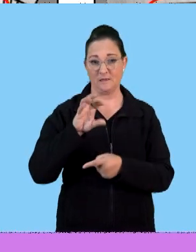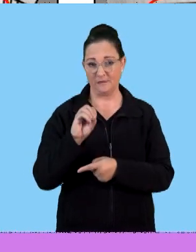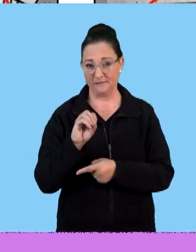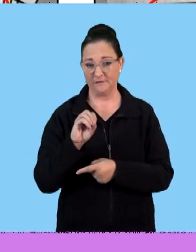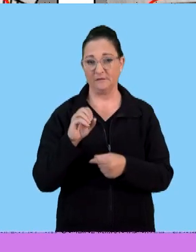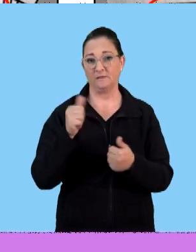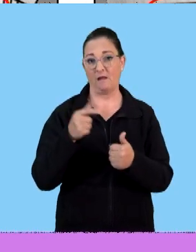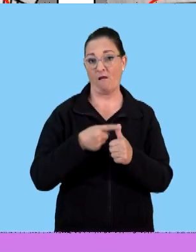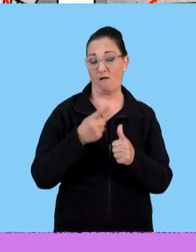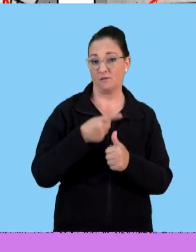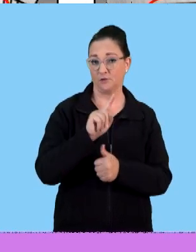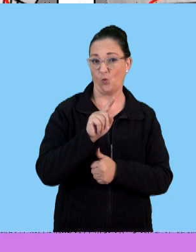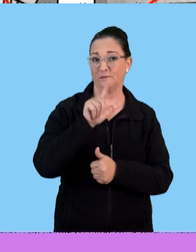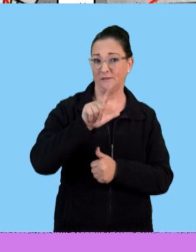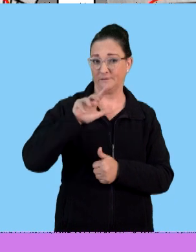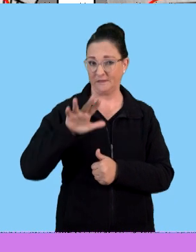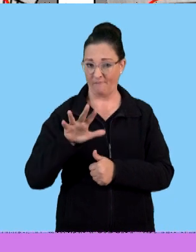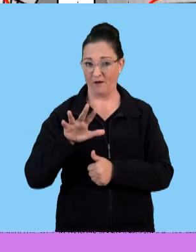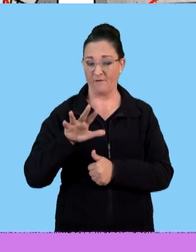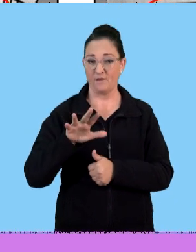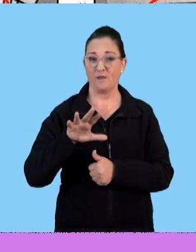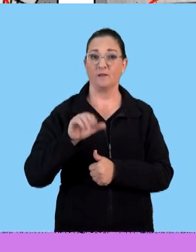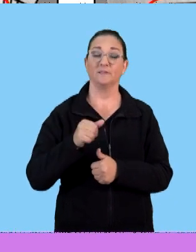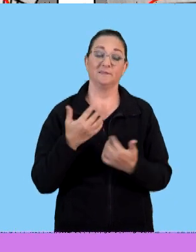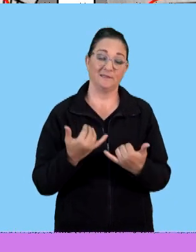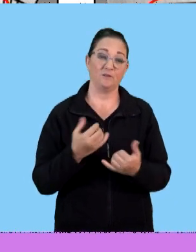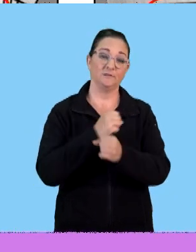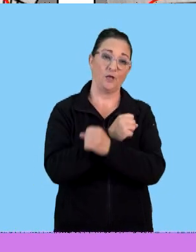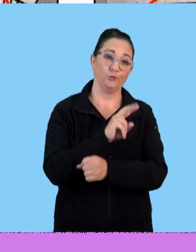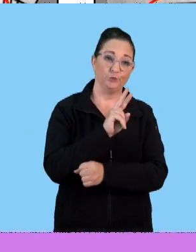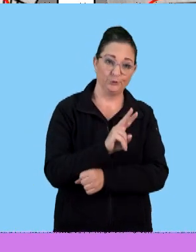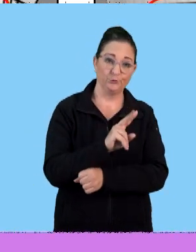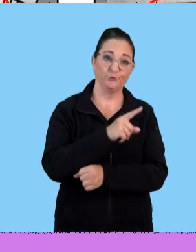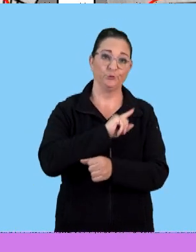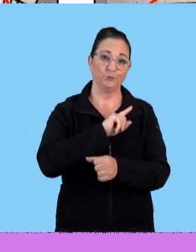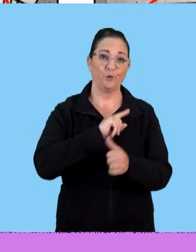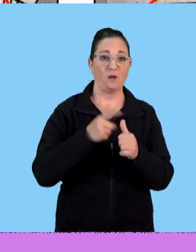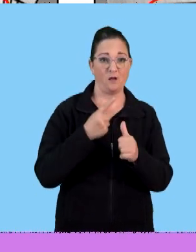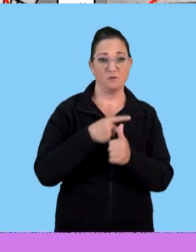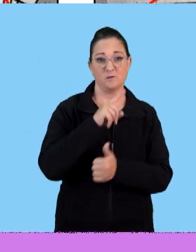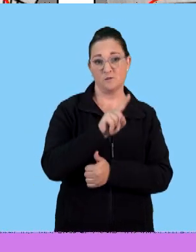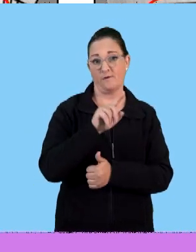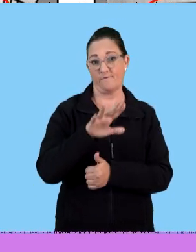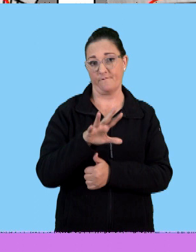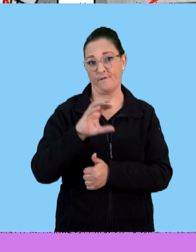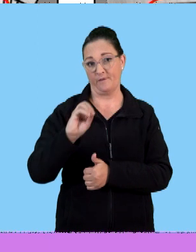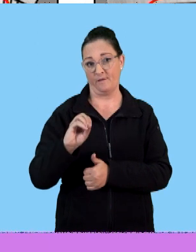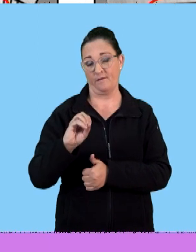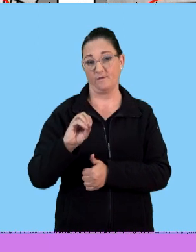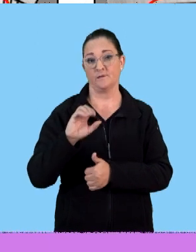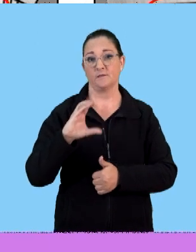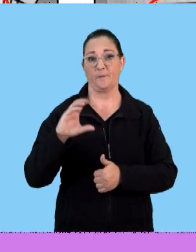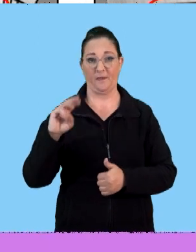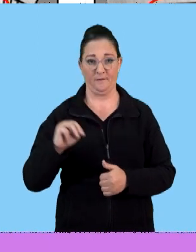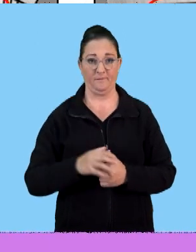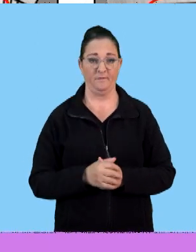45 plus 30. That gave me an answer of 75. Thereafter, I said 2 times 75, and that ended up with